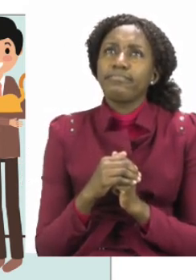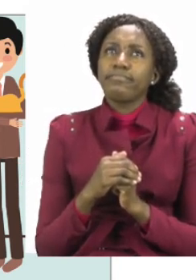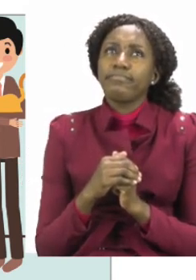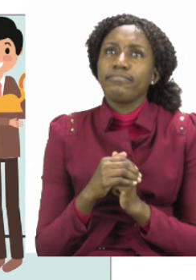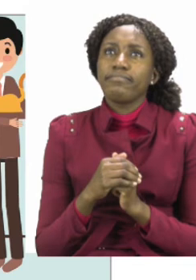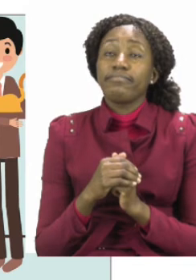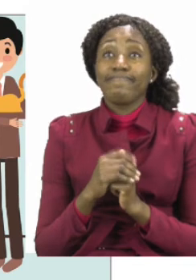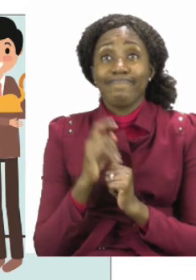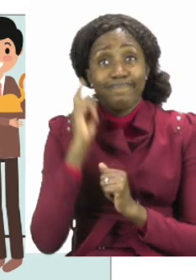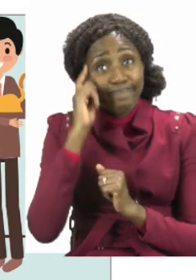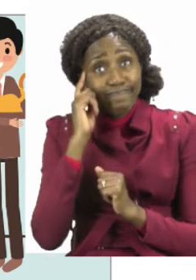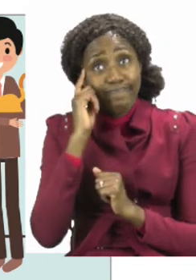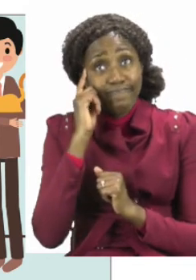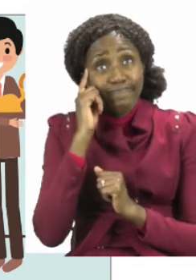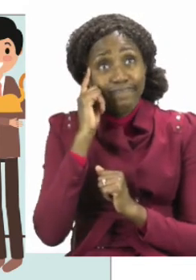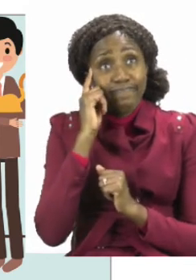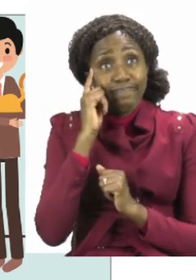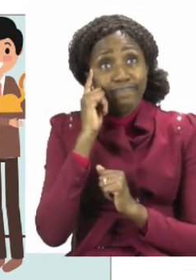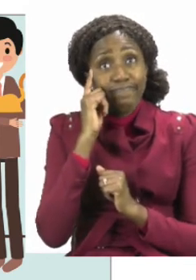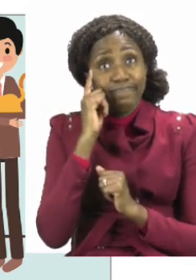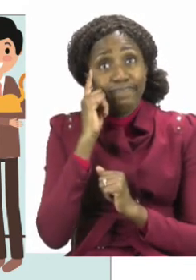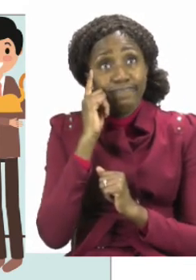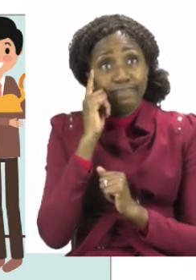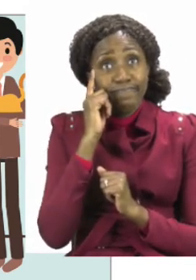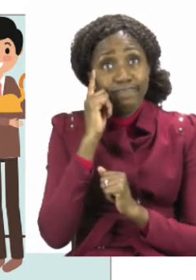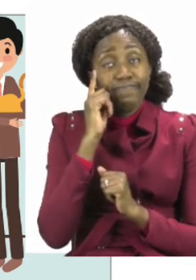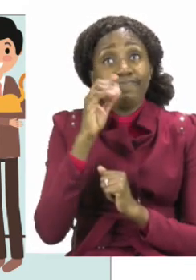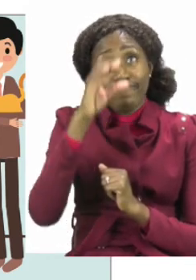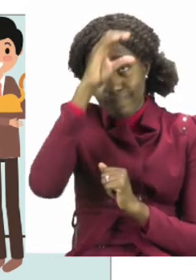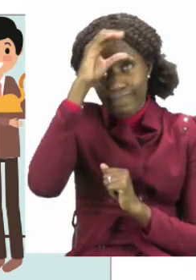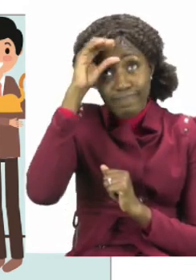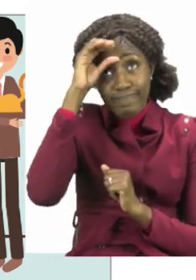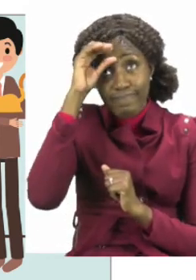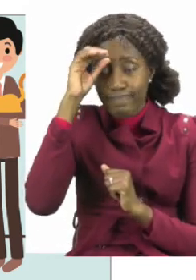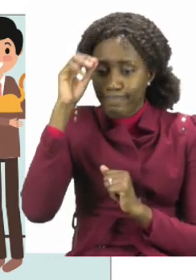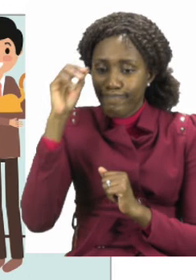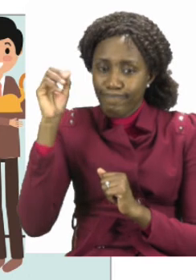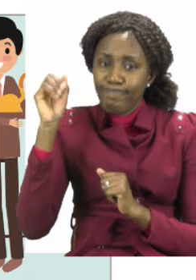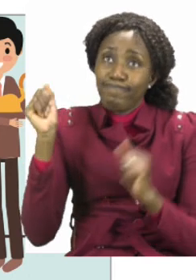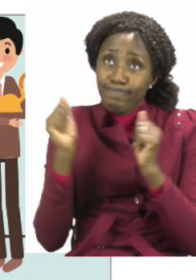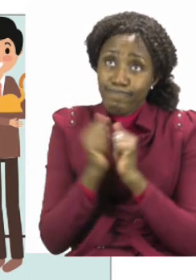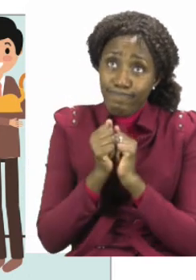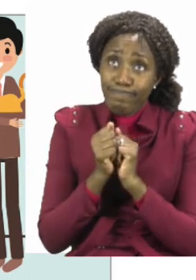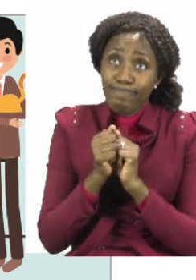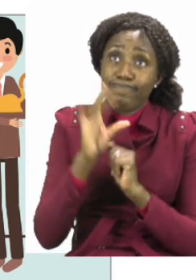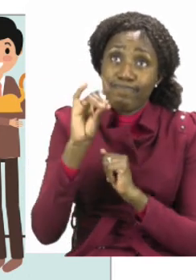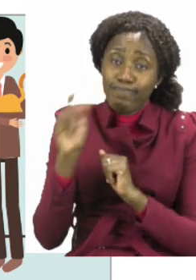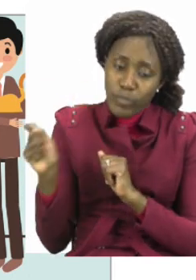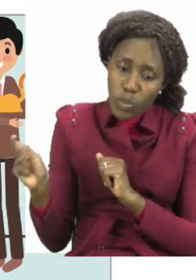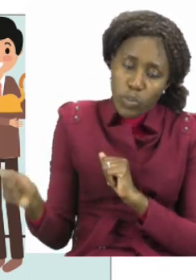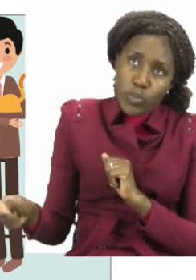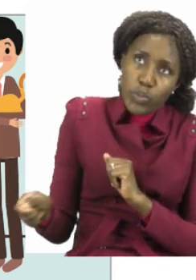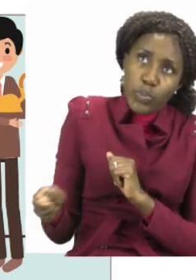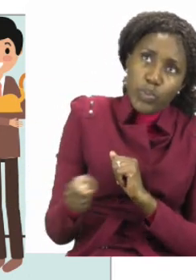I think the nurse will take the dog into the examination room. So now, boys